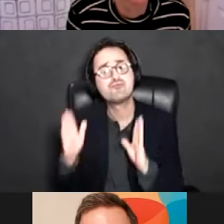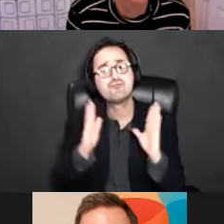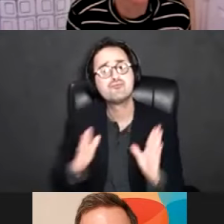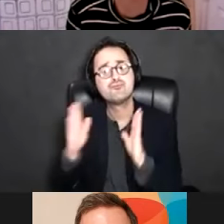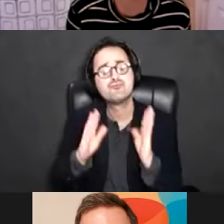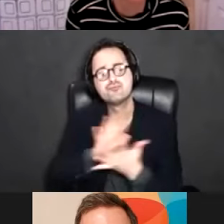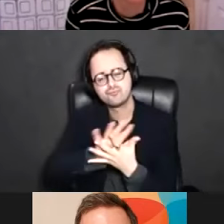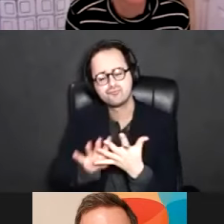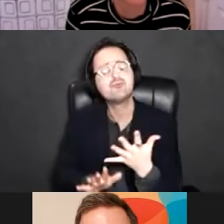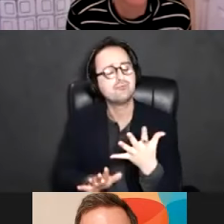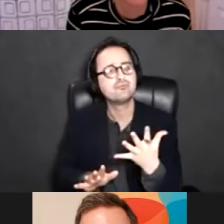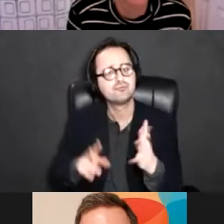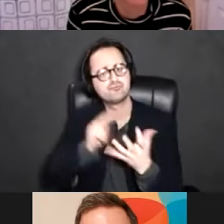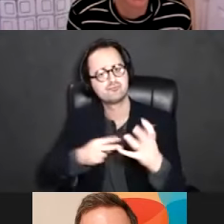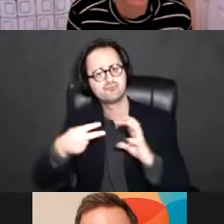things. And